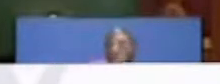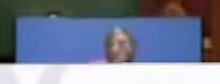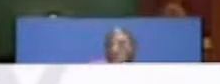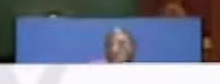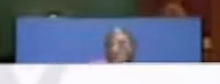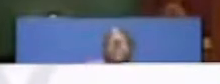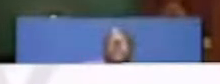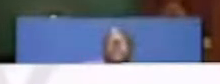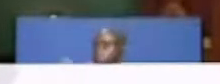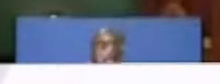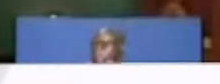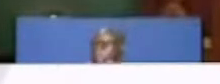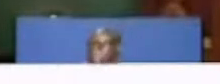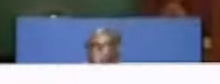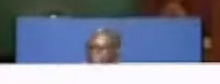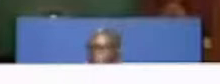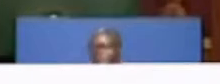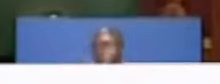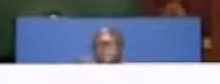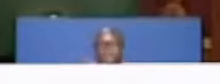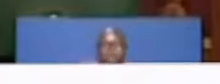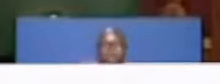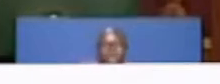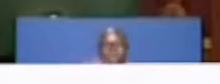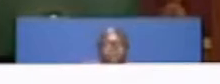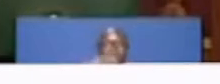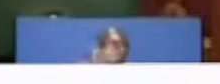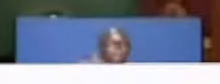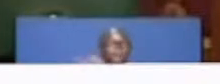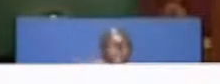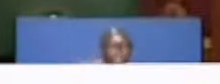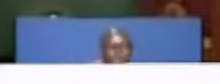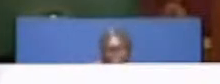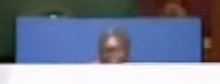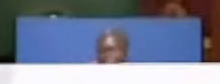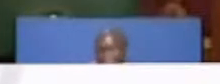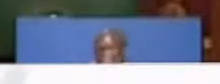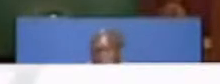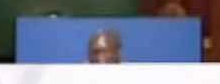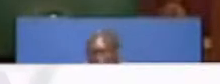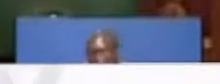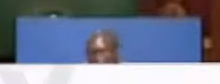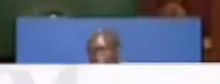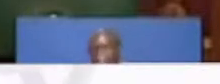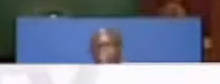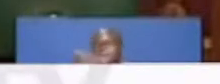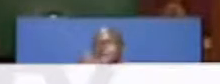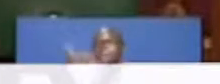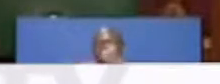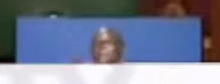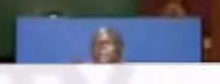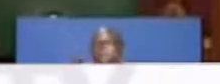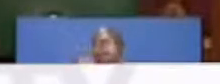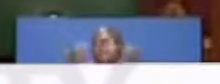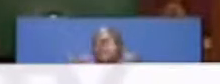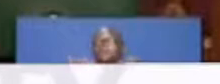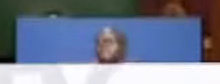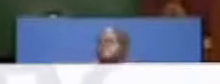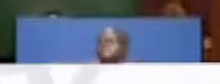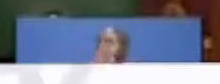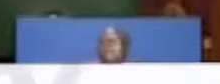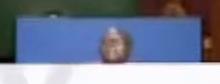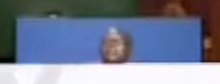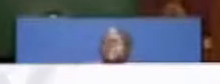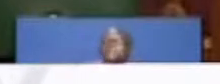services, as well as owners of capital. The third is building a holistic base of human